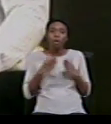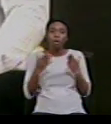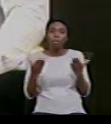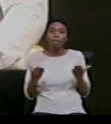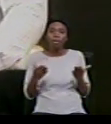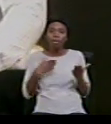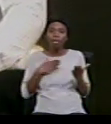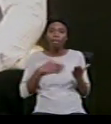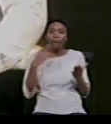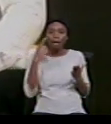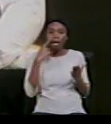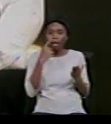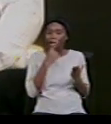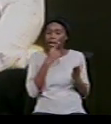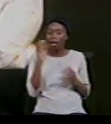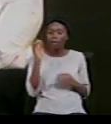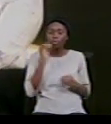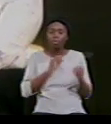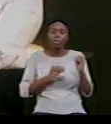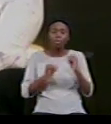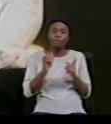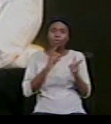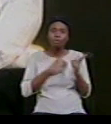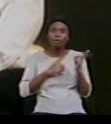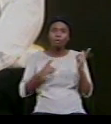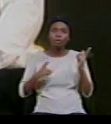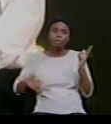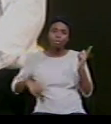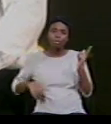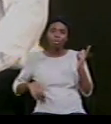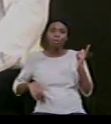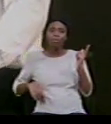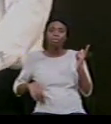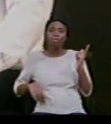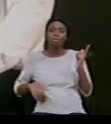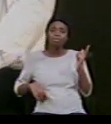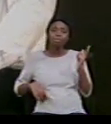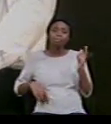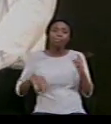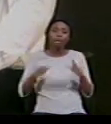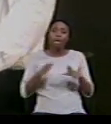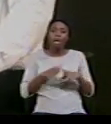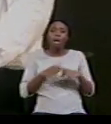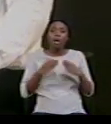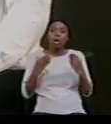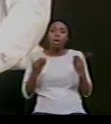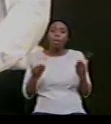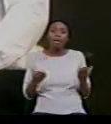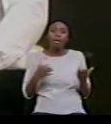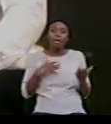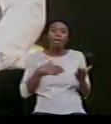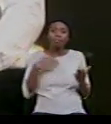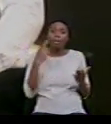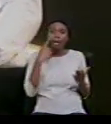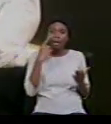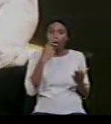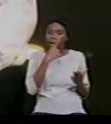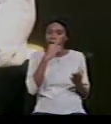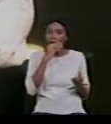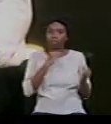Hallelujah, open my eyes, oh Lord. Hallelujah.